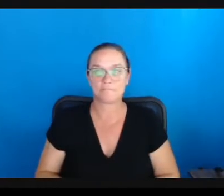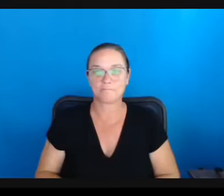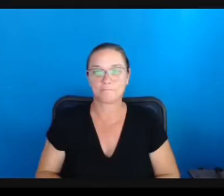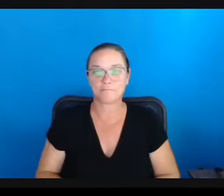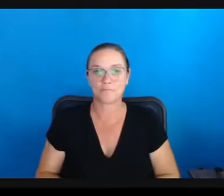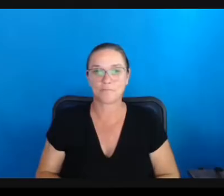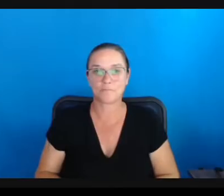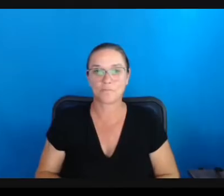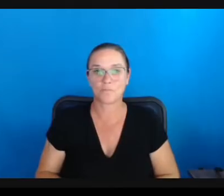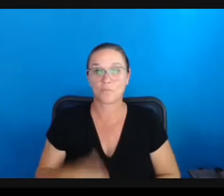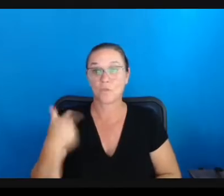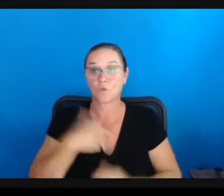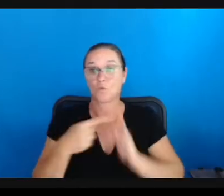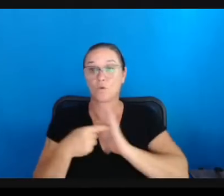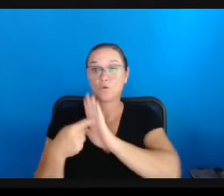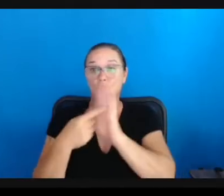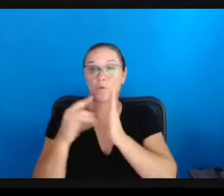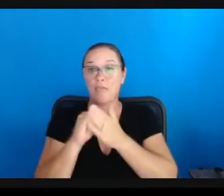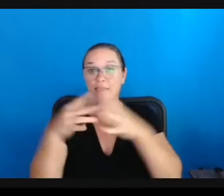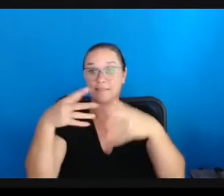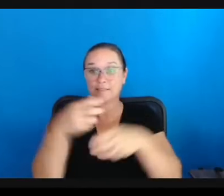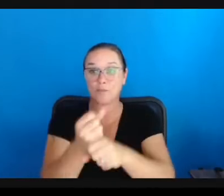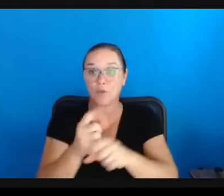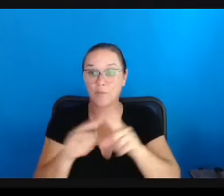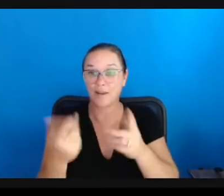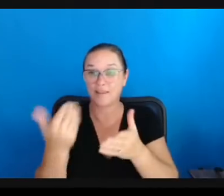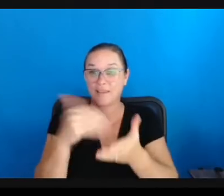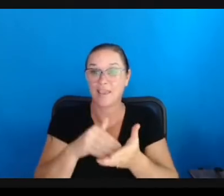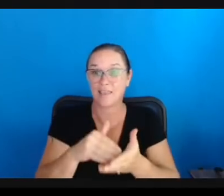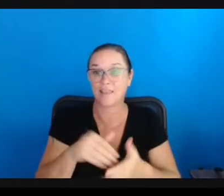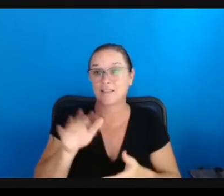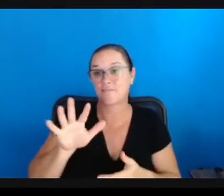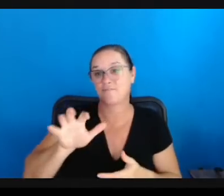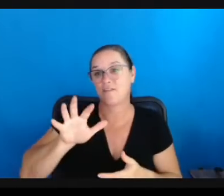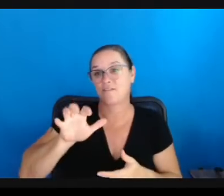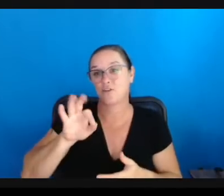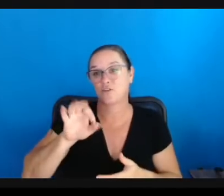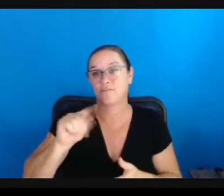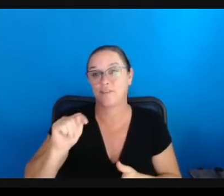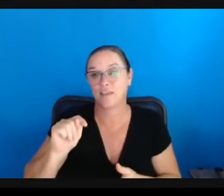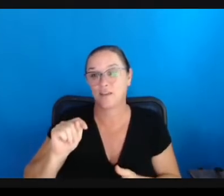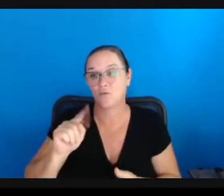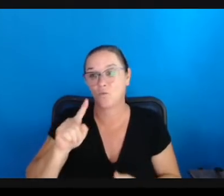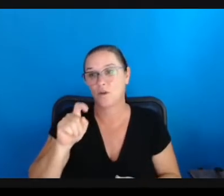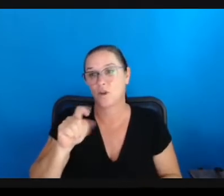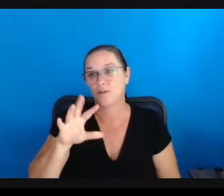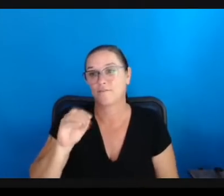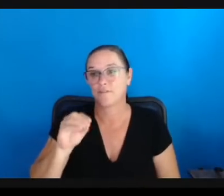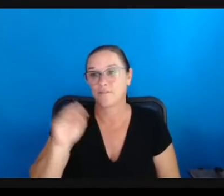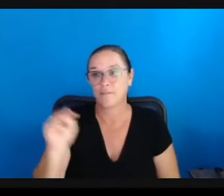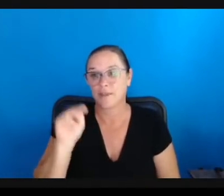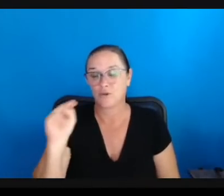So we showed this in our summary, but once again, there it is. There's our 500 feet, 150 meters for episode